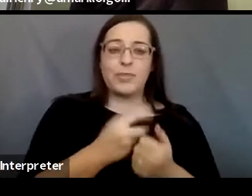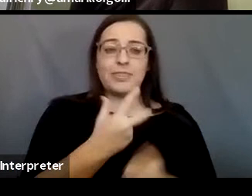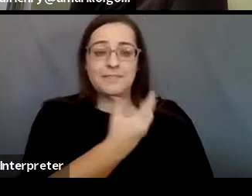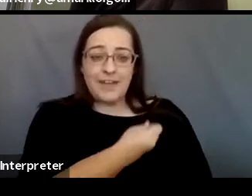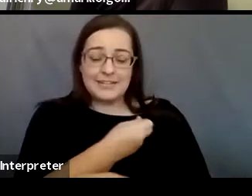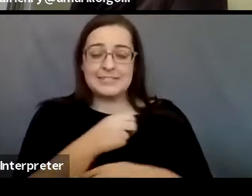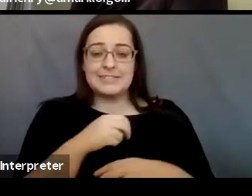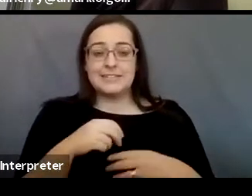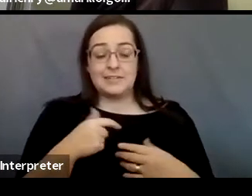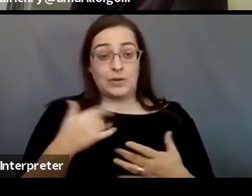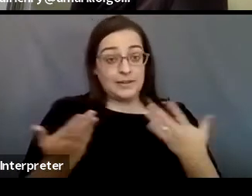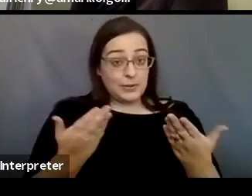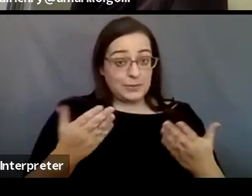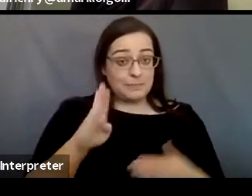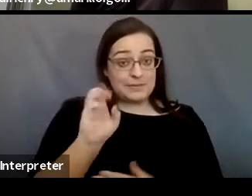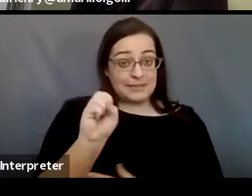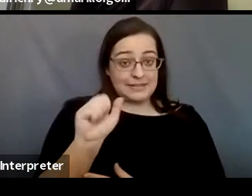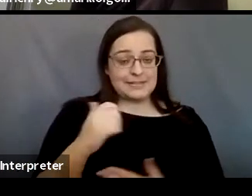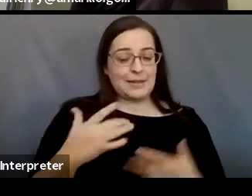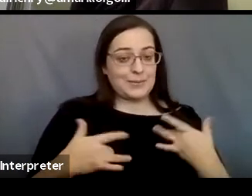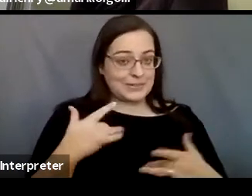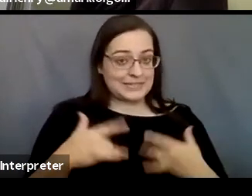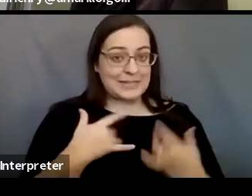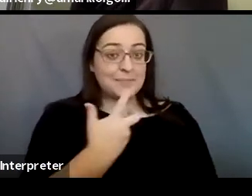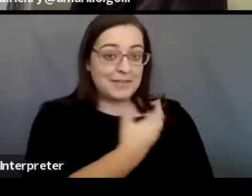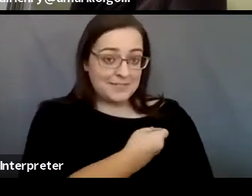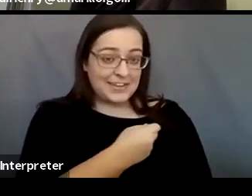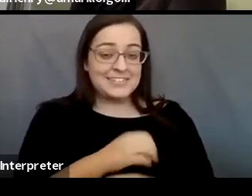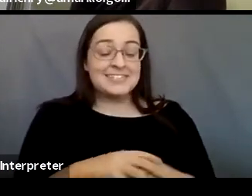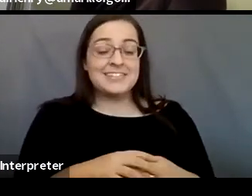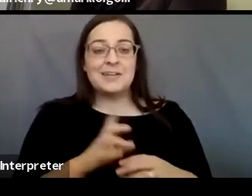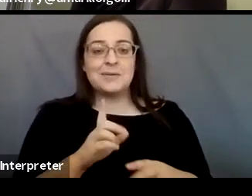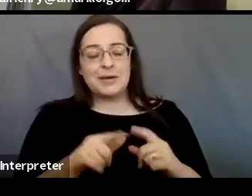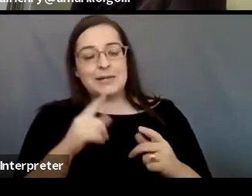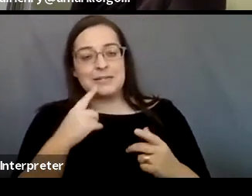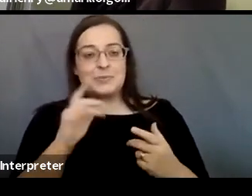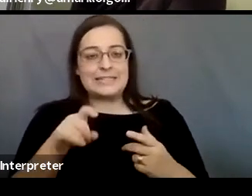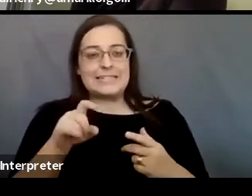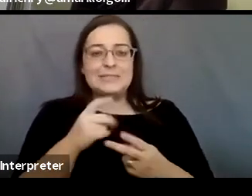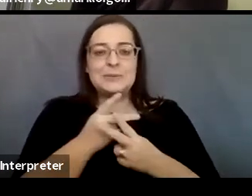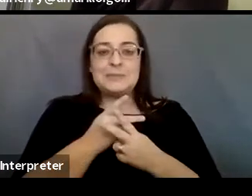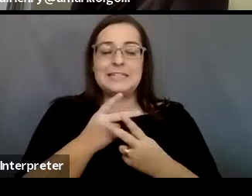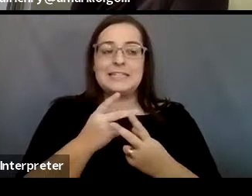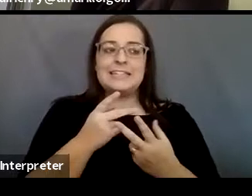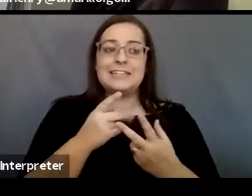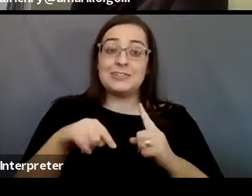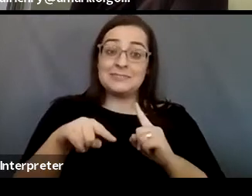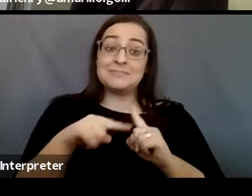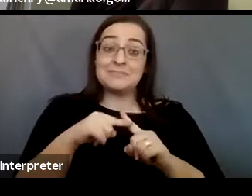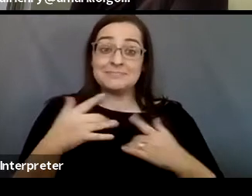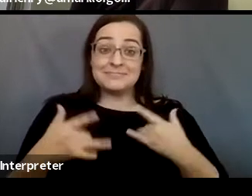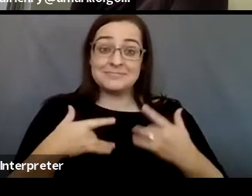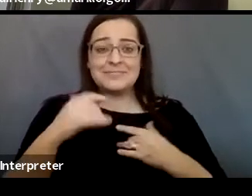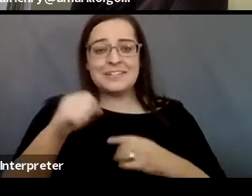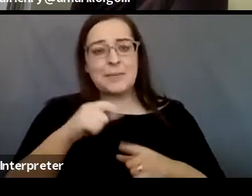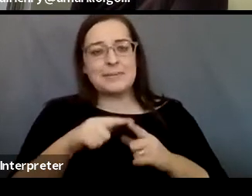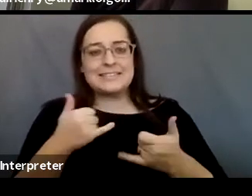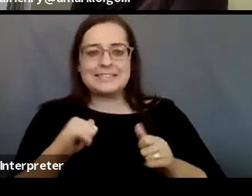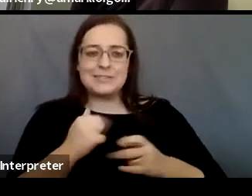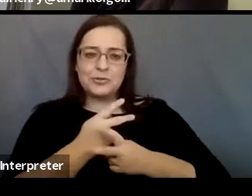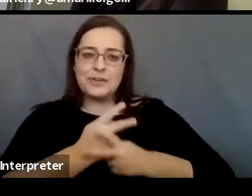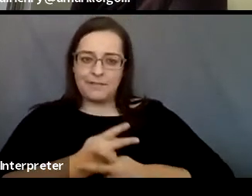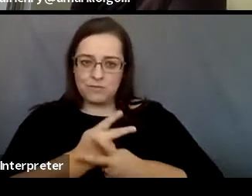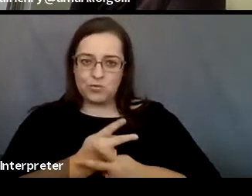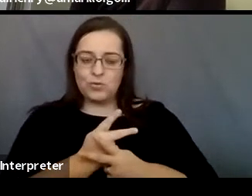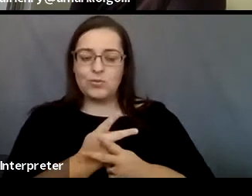about it here at BSA. I think we need to be cautiously optimistic that our numbers